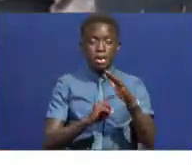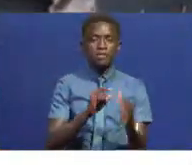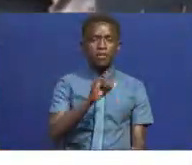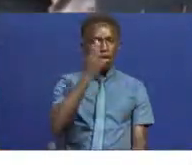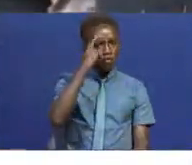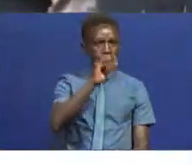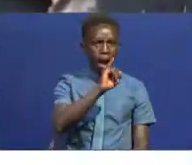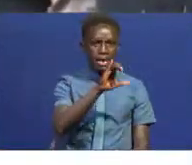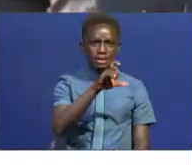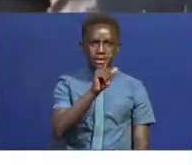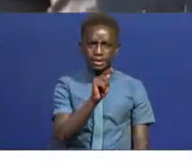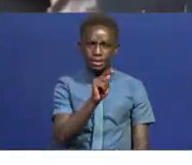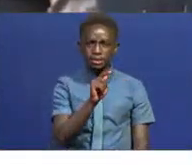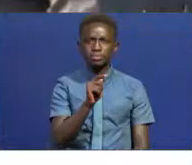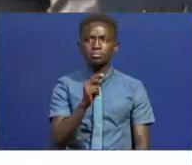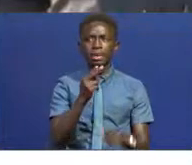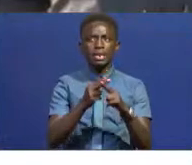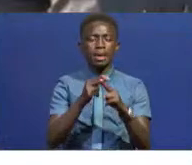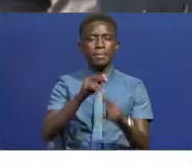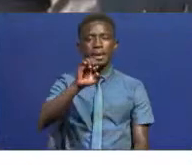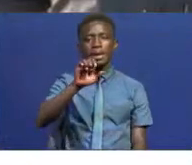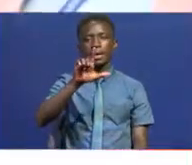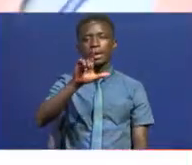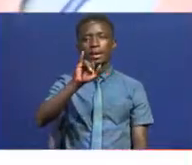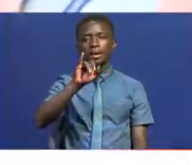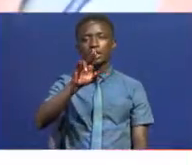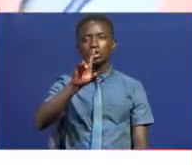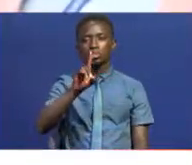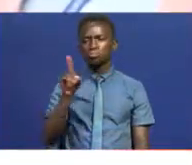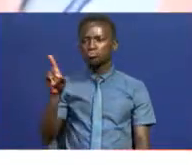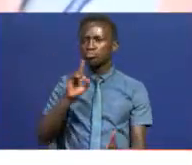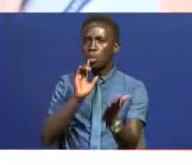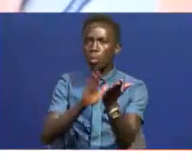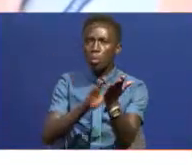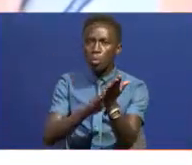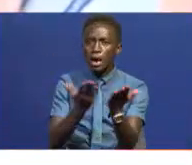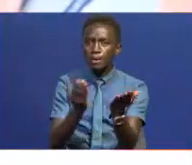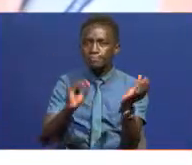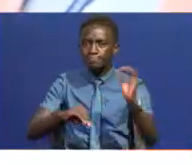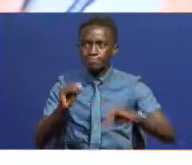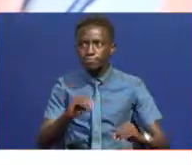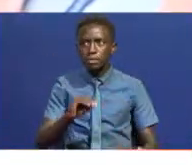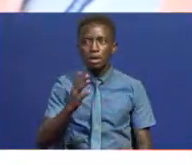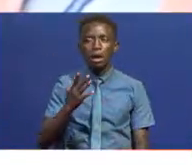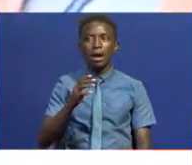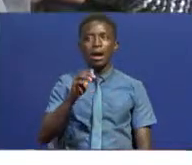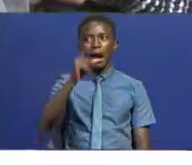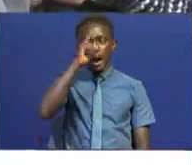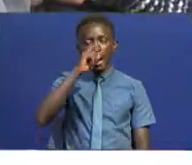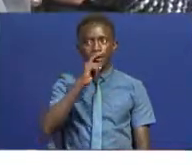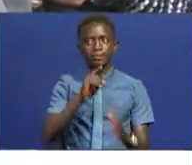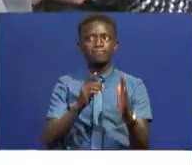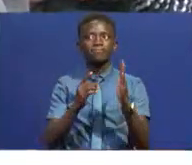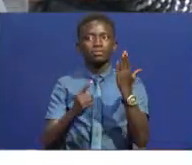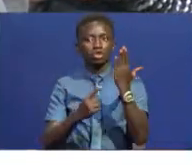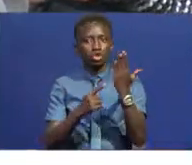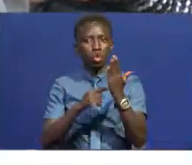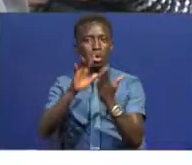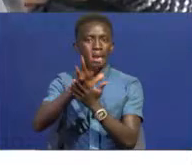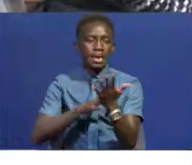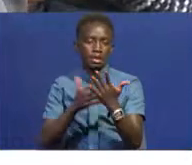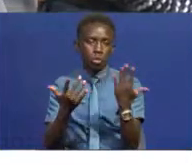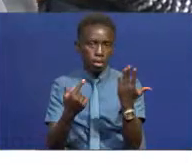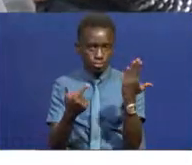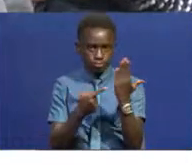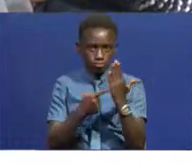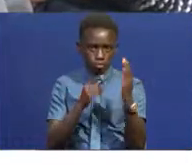Digital Economy Cabinet Secretary Eliud Owalo commended the contribution of the Aga Khan Development Network to digital conversations. He